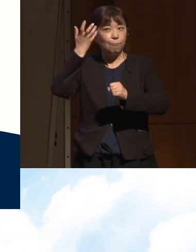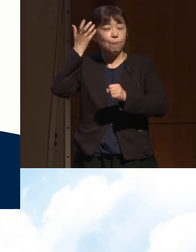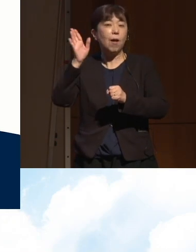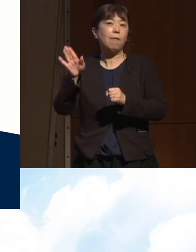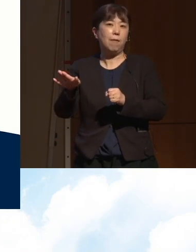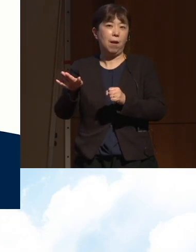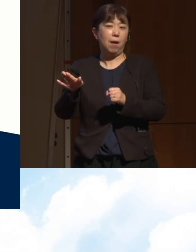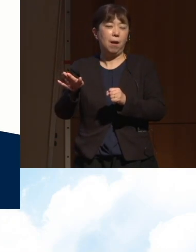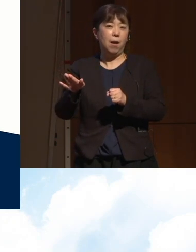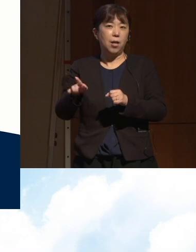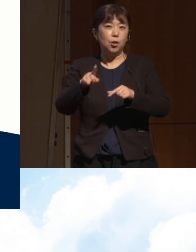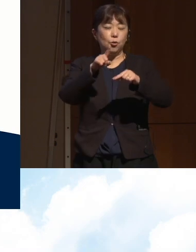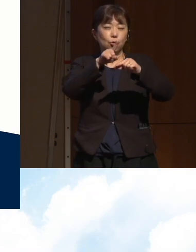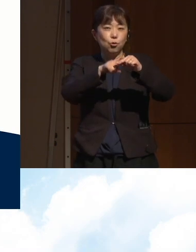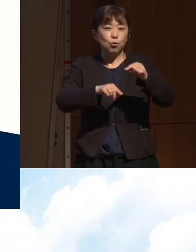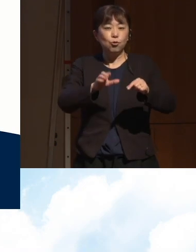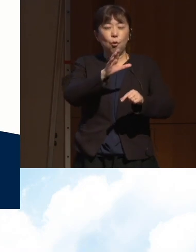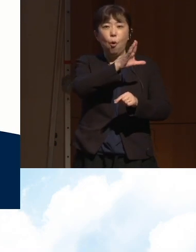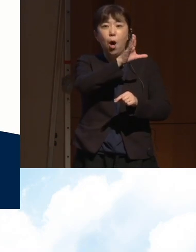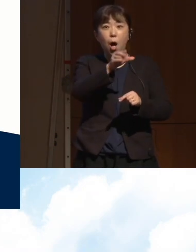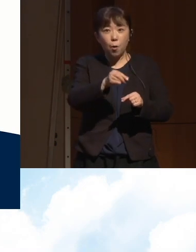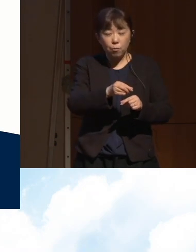of international concern, had